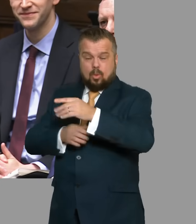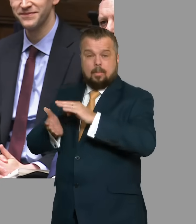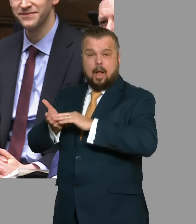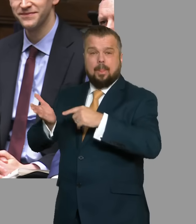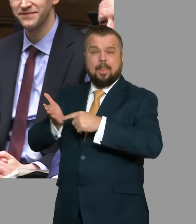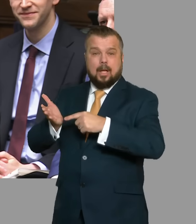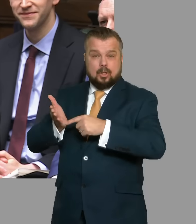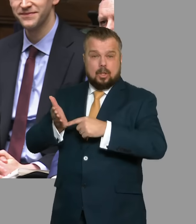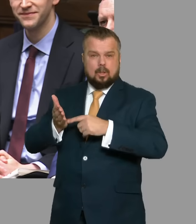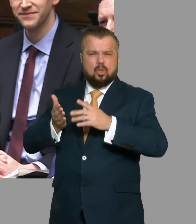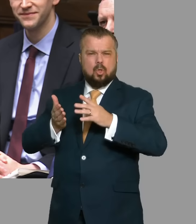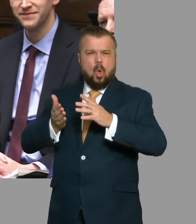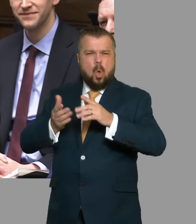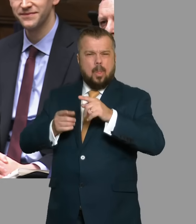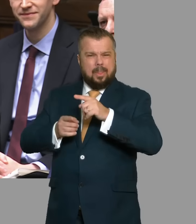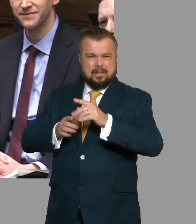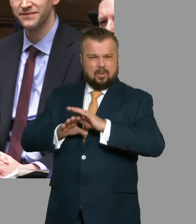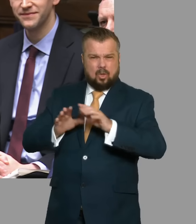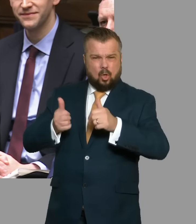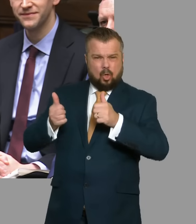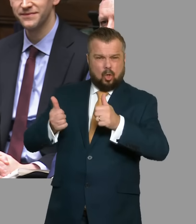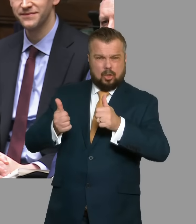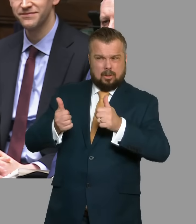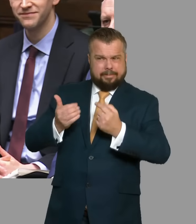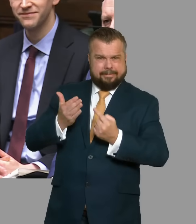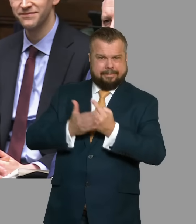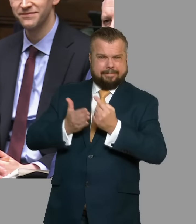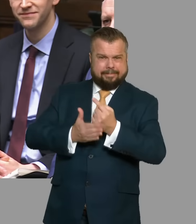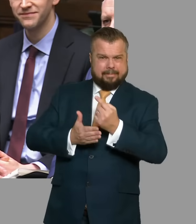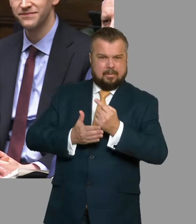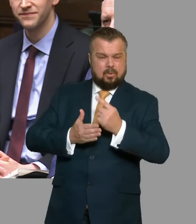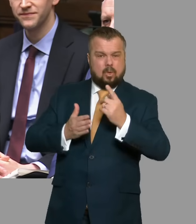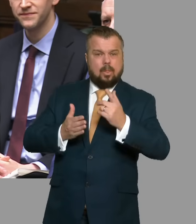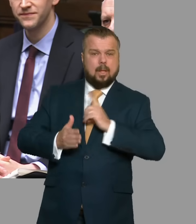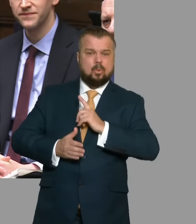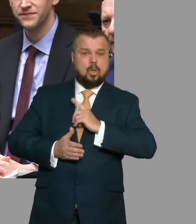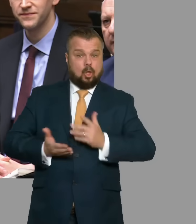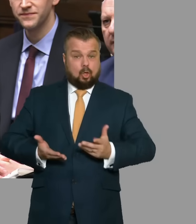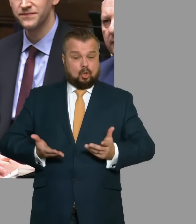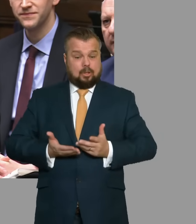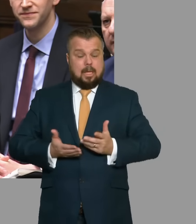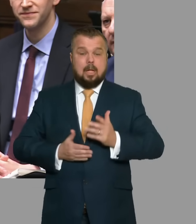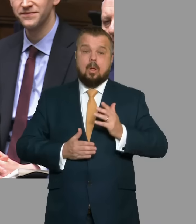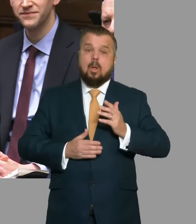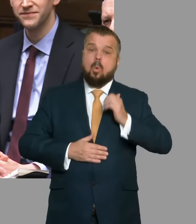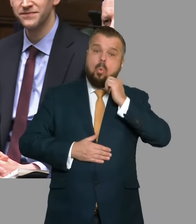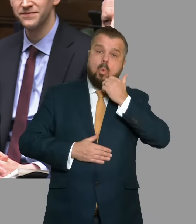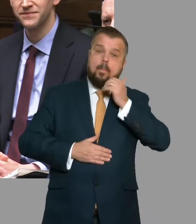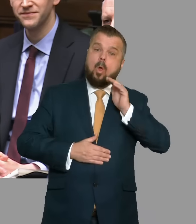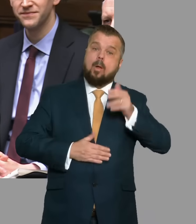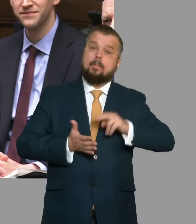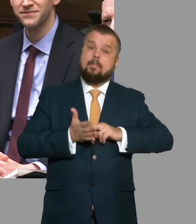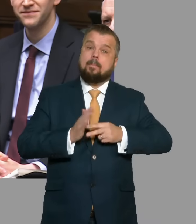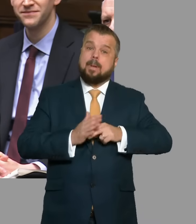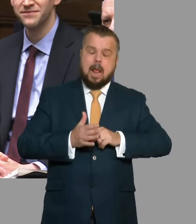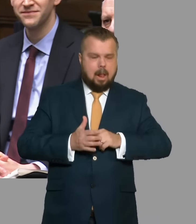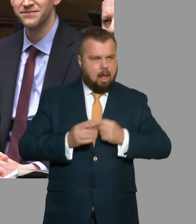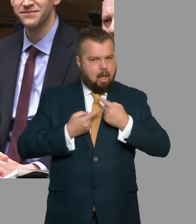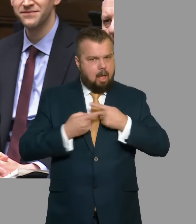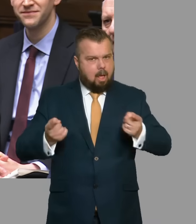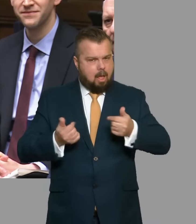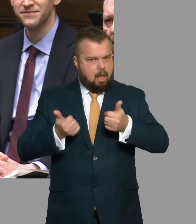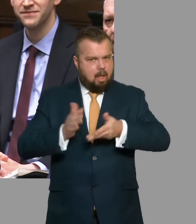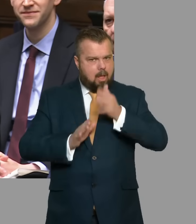Making life affordable, batteries, solar, home insulation, getting bills down, wages rising, making